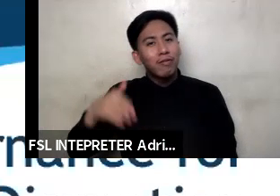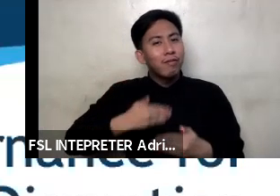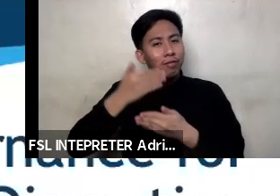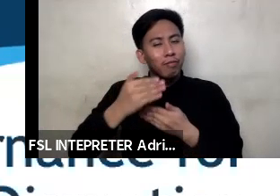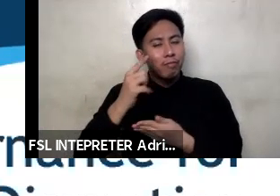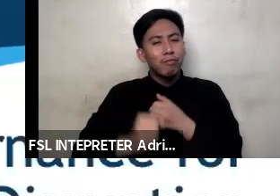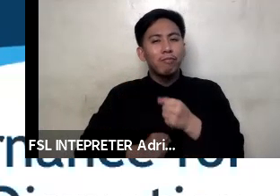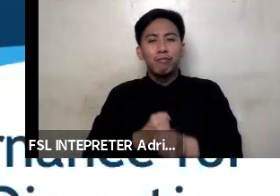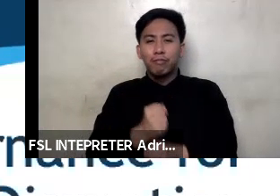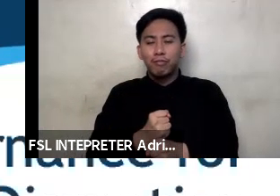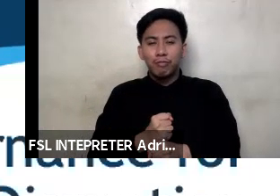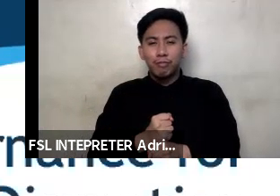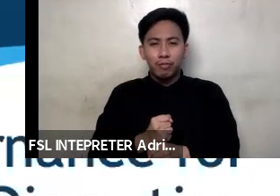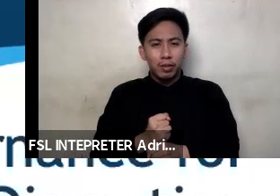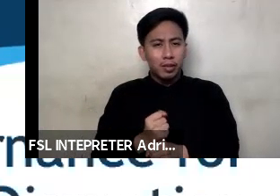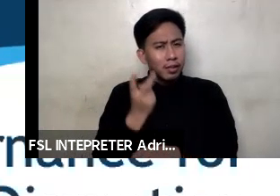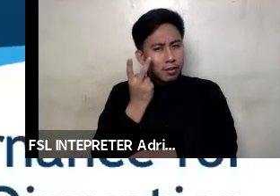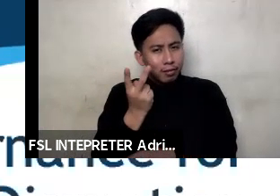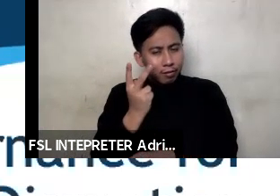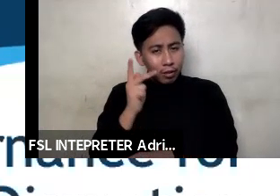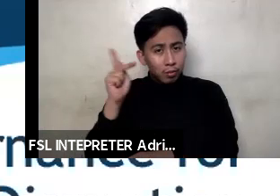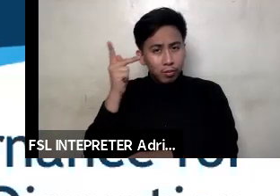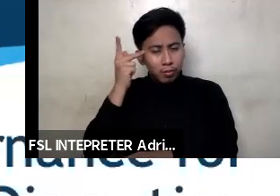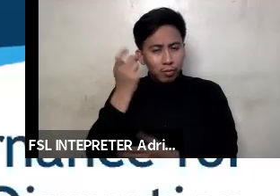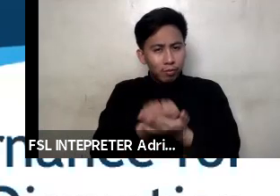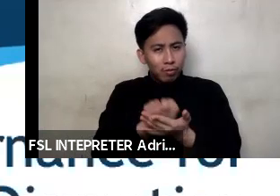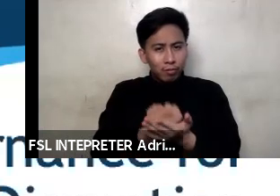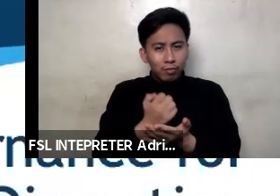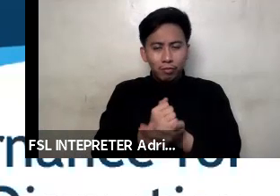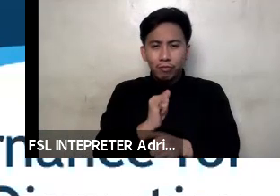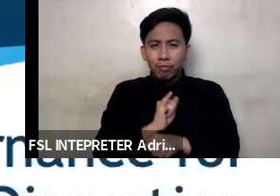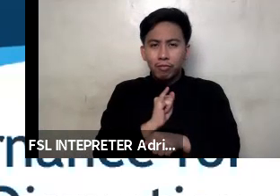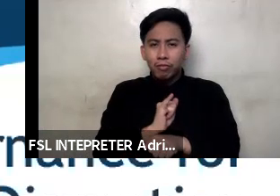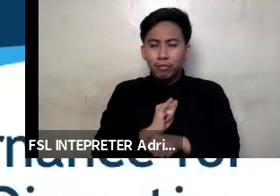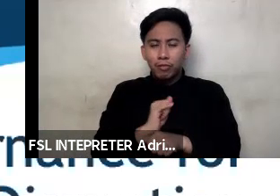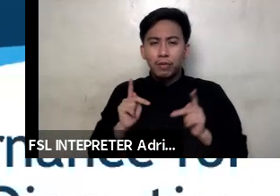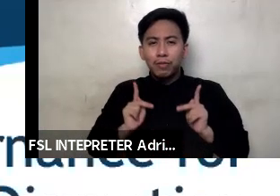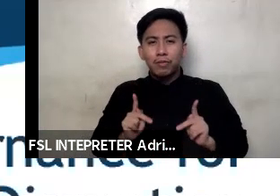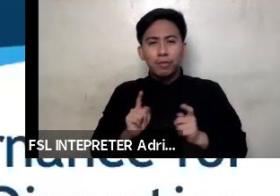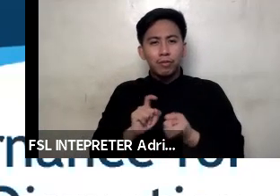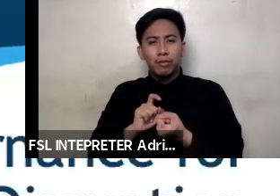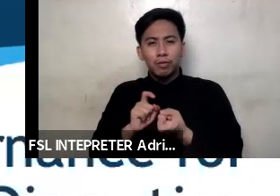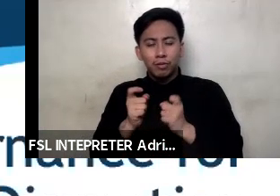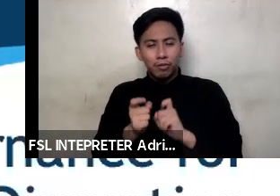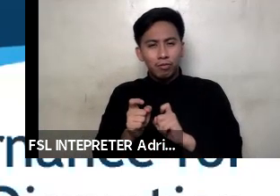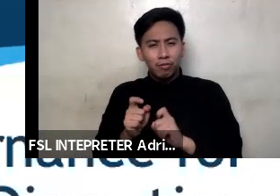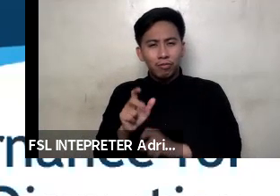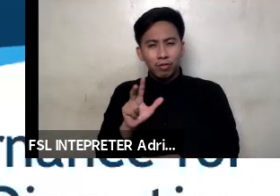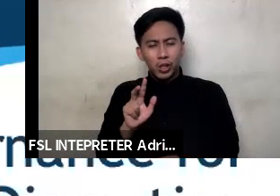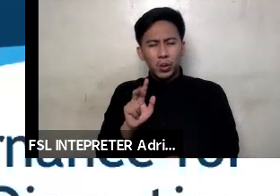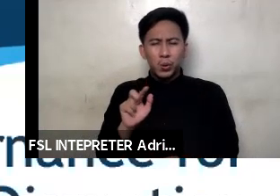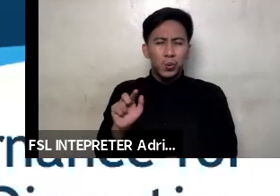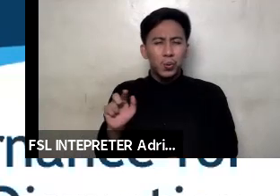Let us keep in mind that the political, economic, institutional, and fiscal changes in the next 3 to 5 years